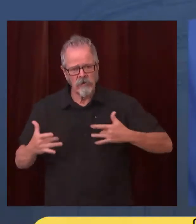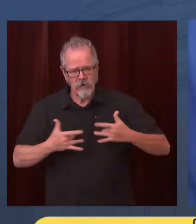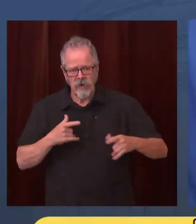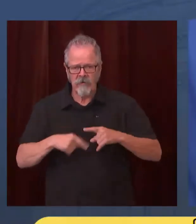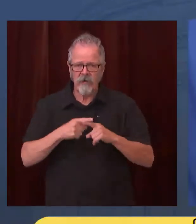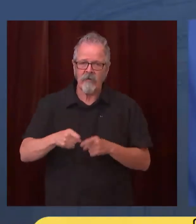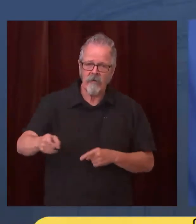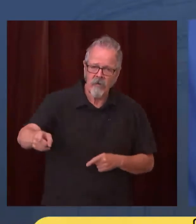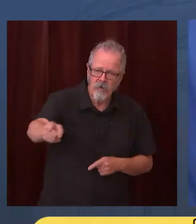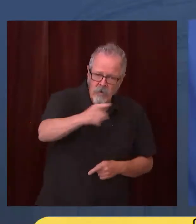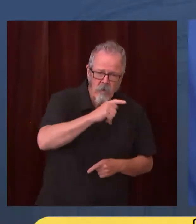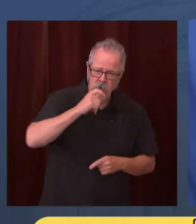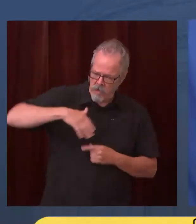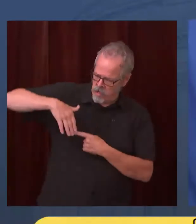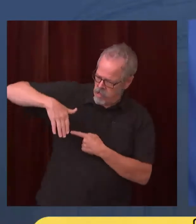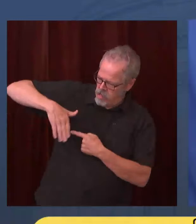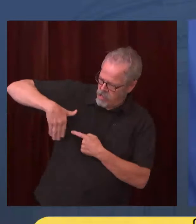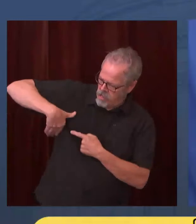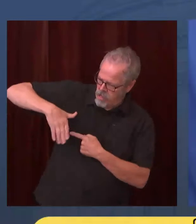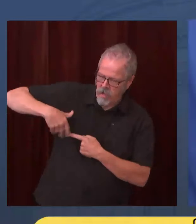It is very, very painful.